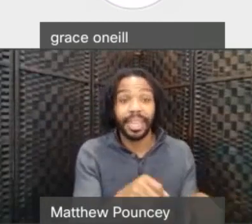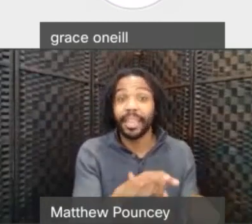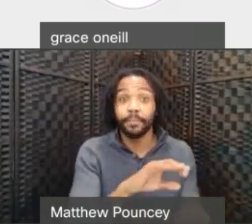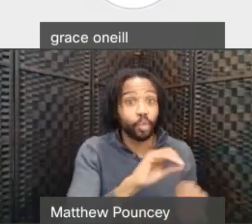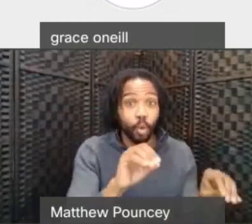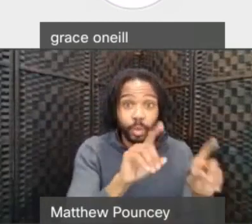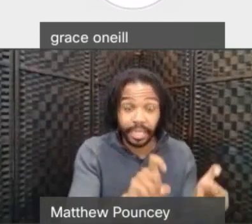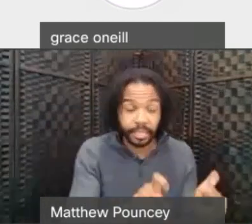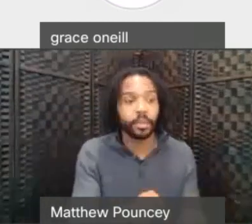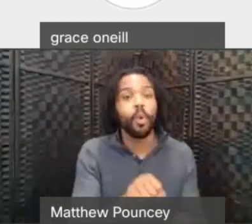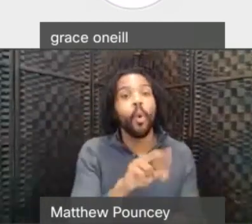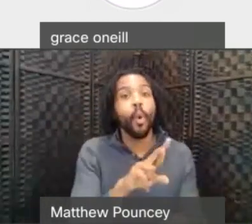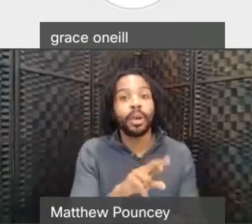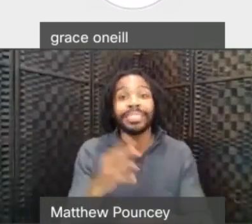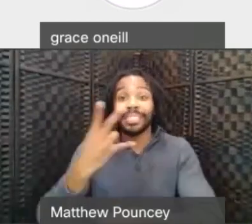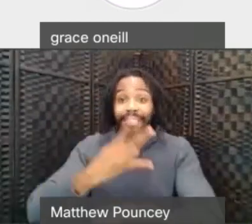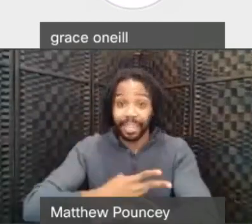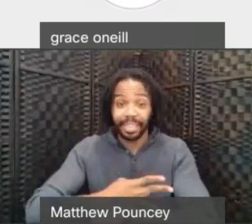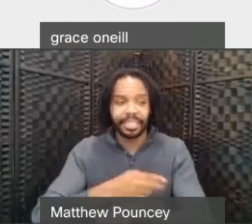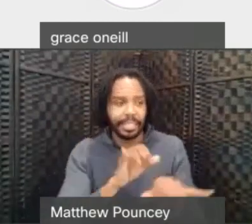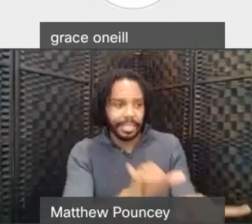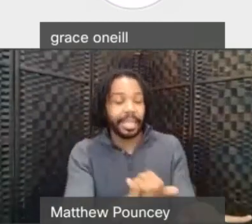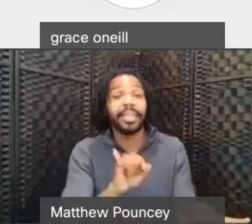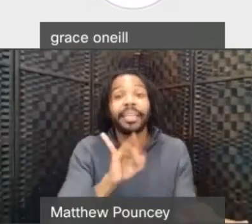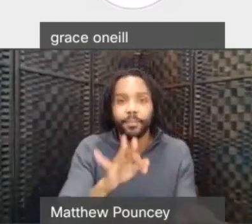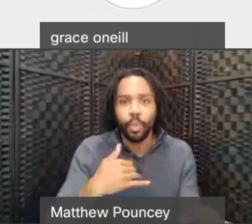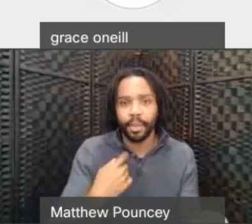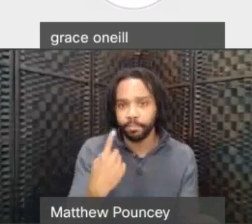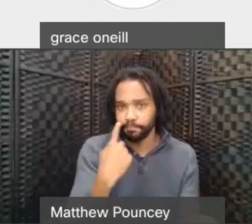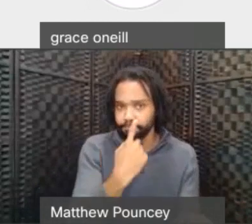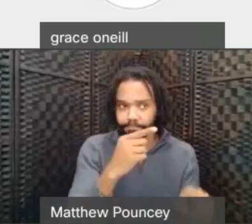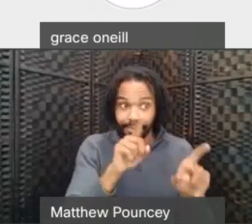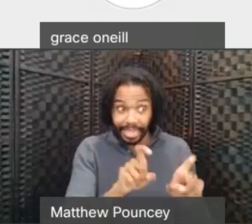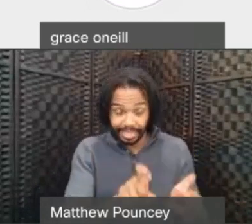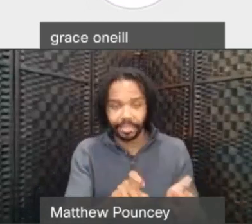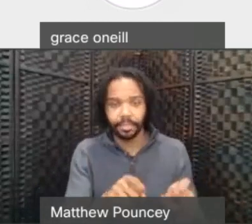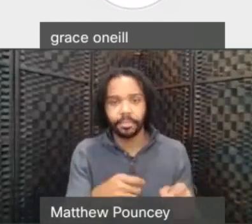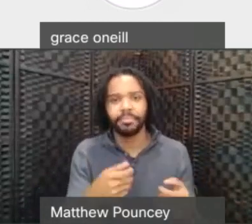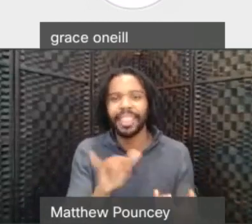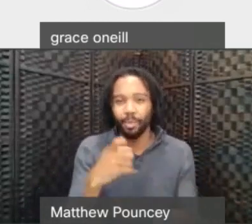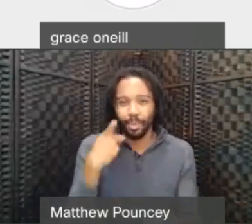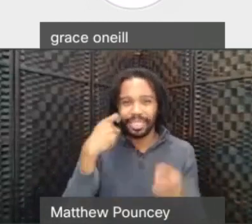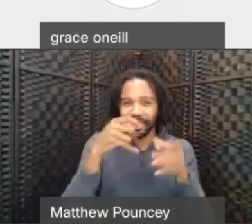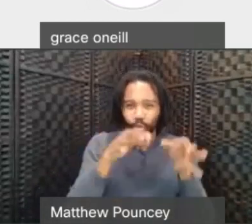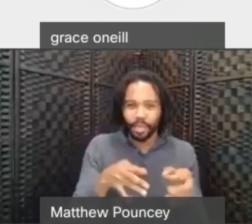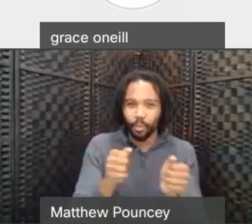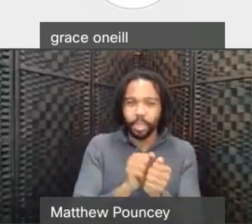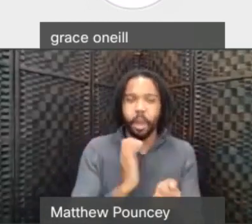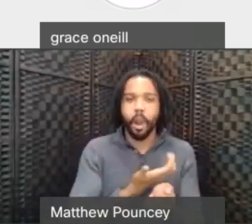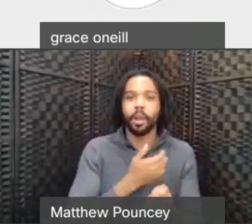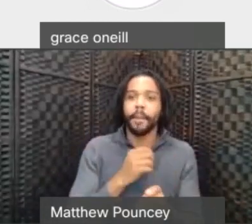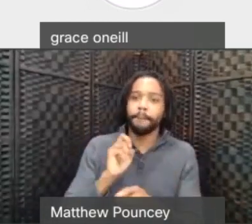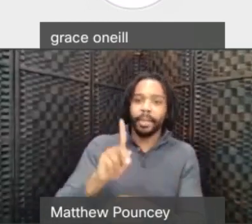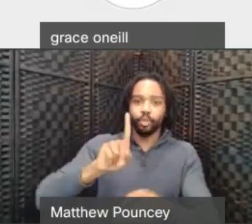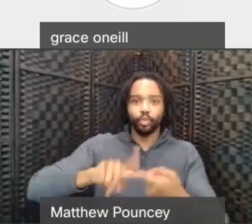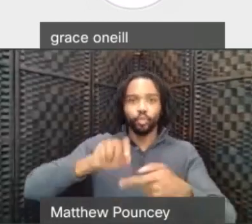COVID test, and then the testing is described in the return to work guidance. So